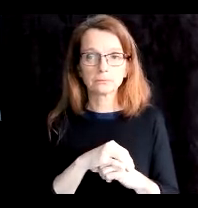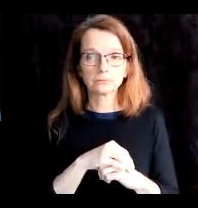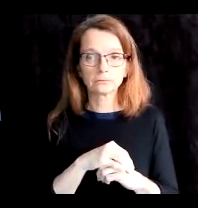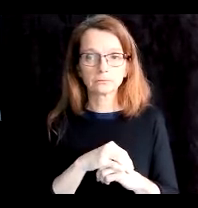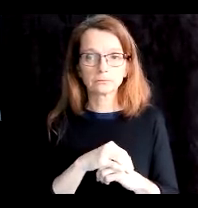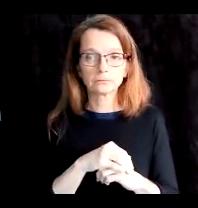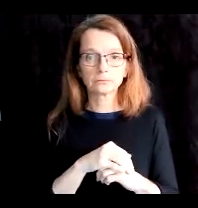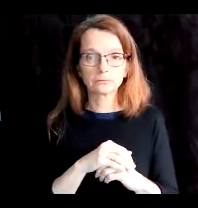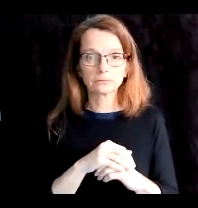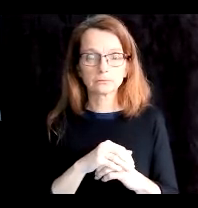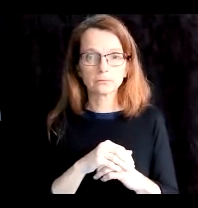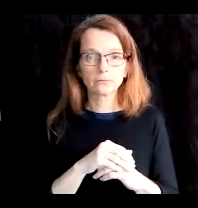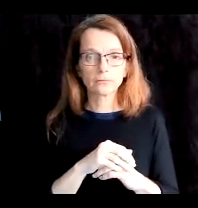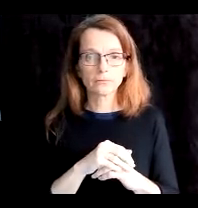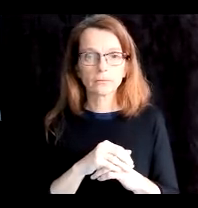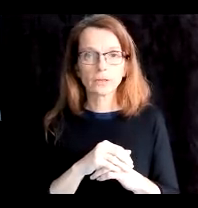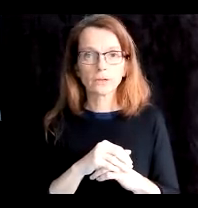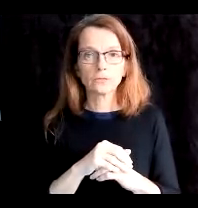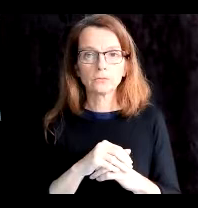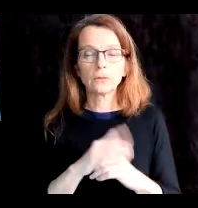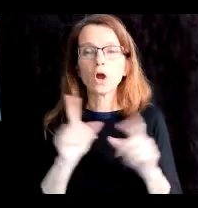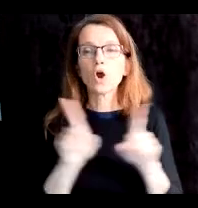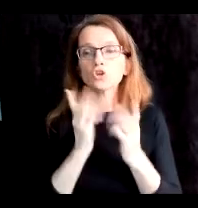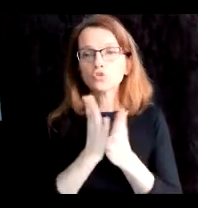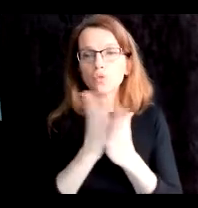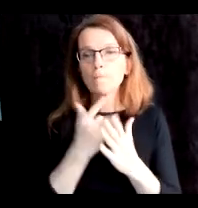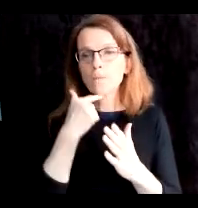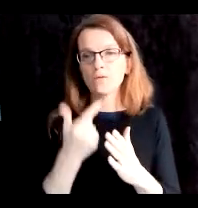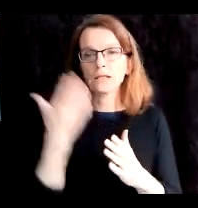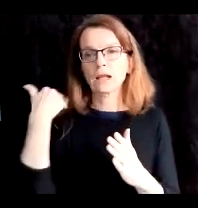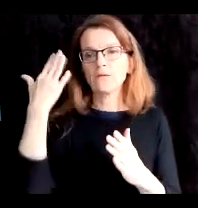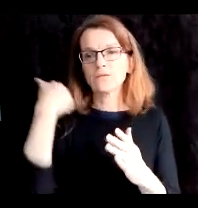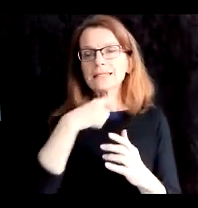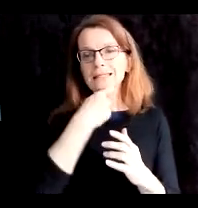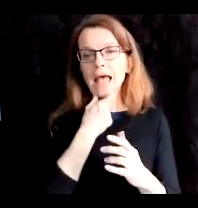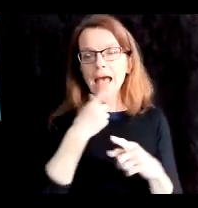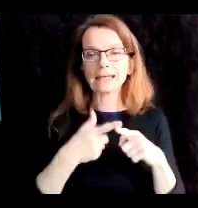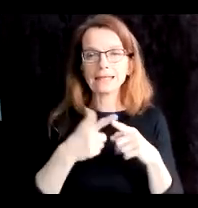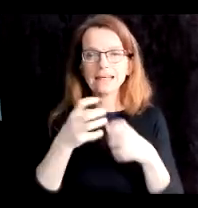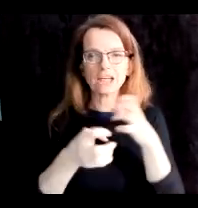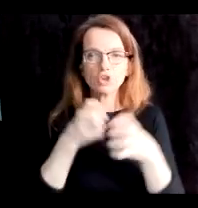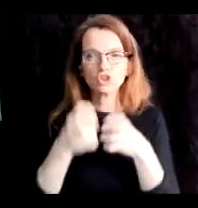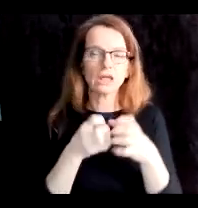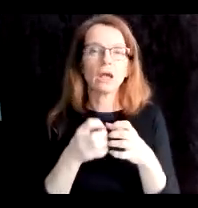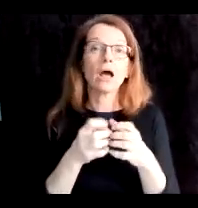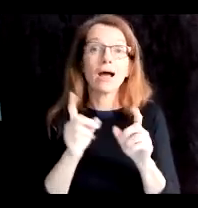but politics will be always interested in you. That's the reason why it's necessary to be interested also in this